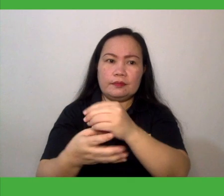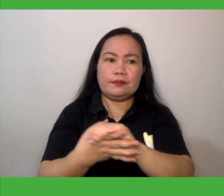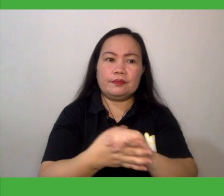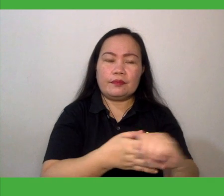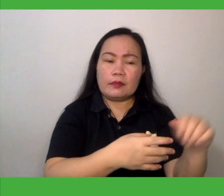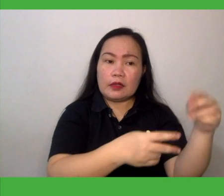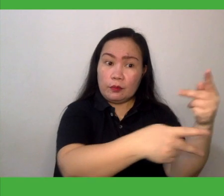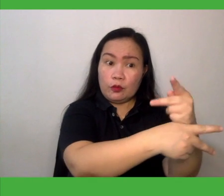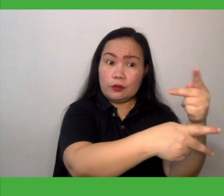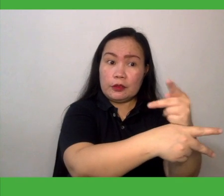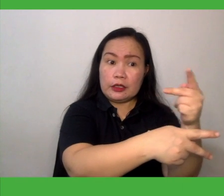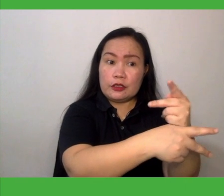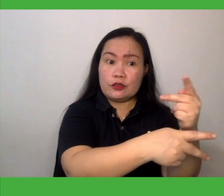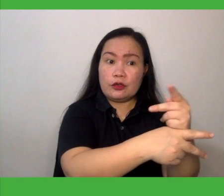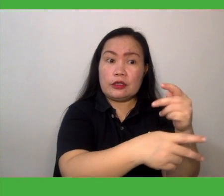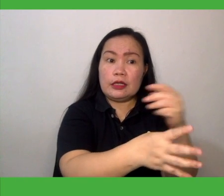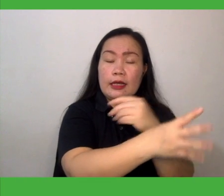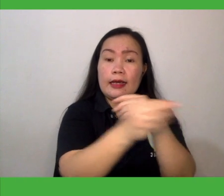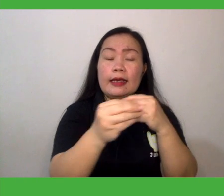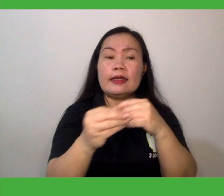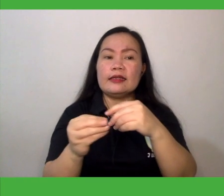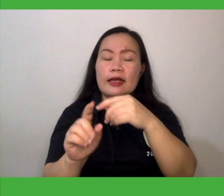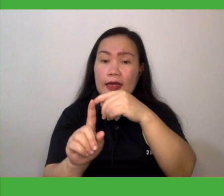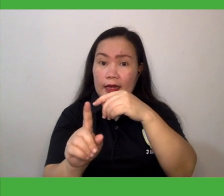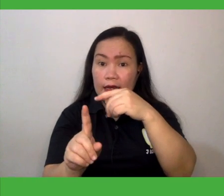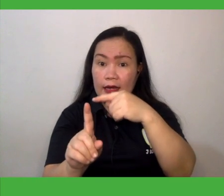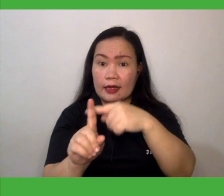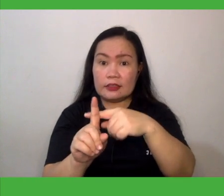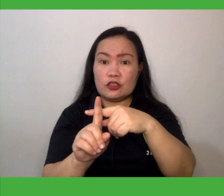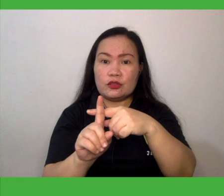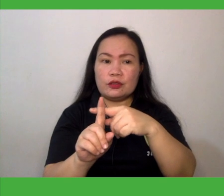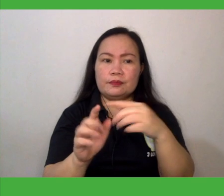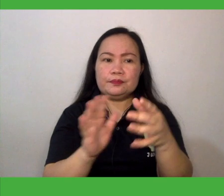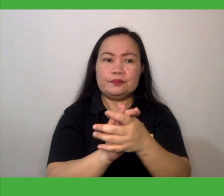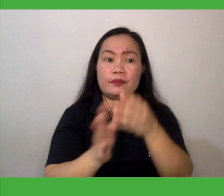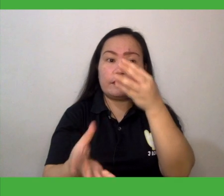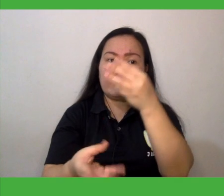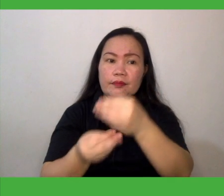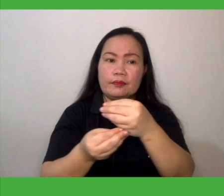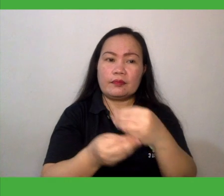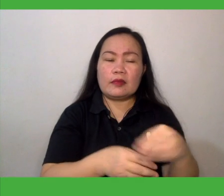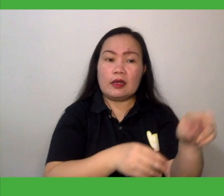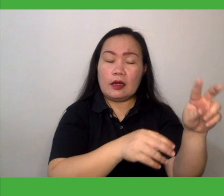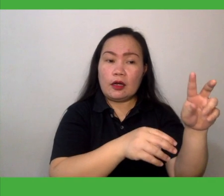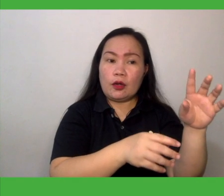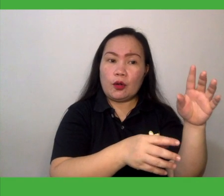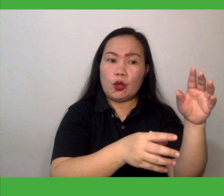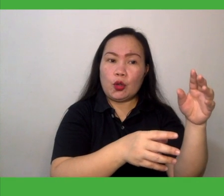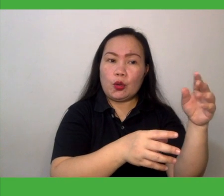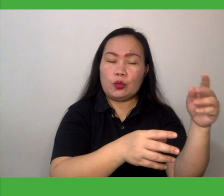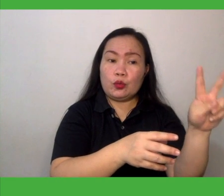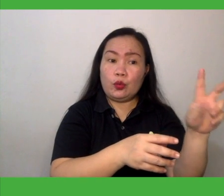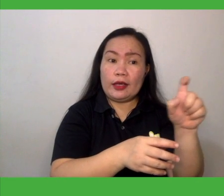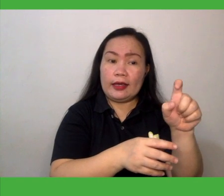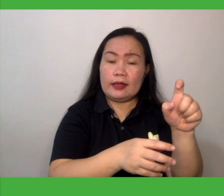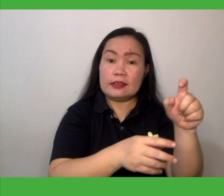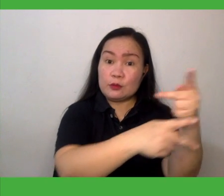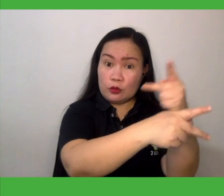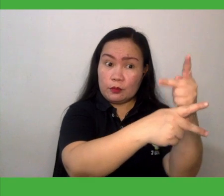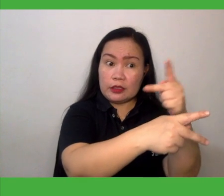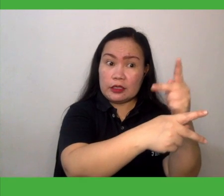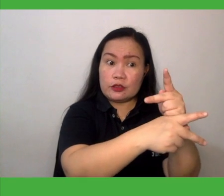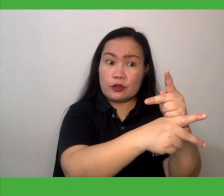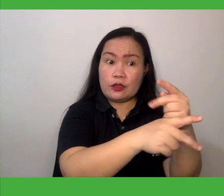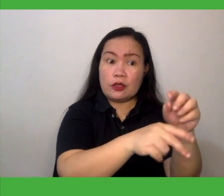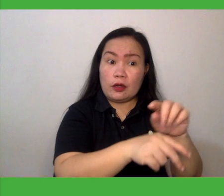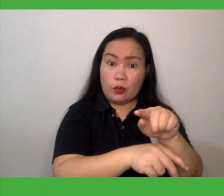addition. And then this one, multiplication din, kasi magkatabi, and then addition. And then this one, meron tayong